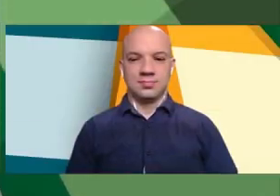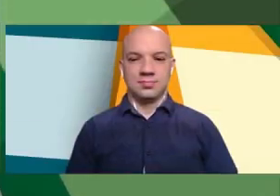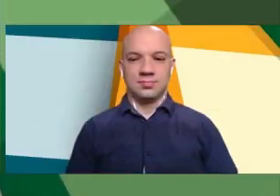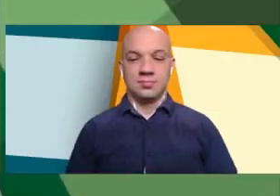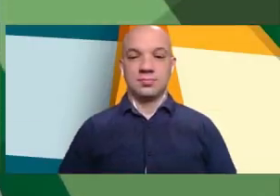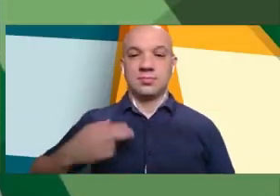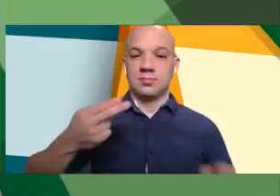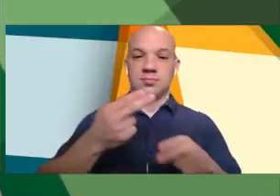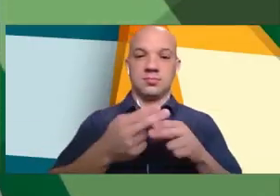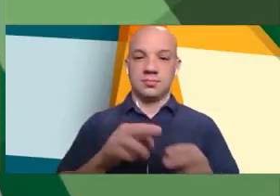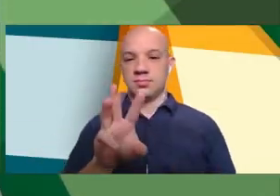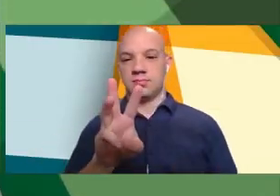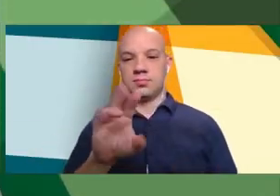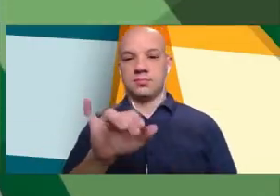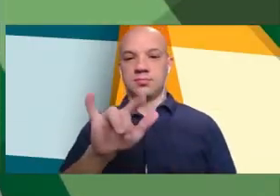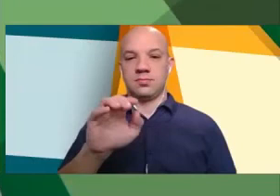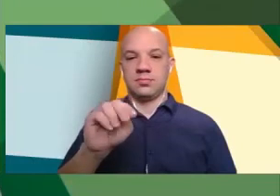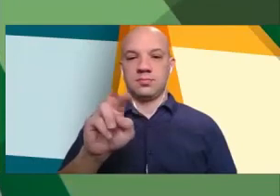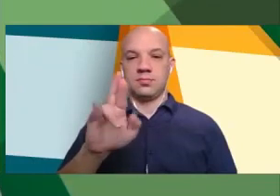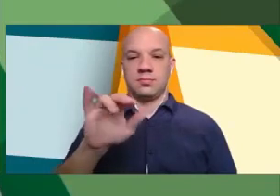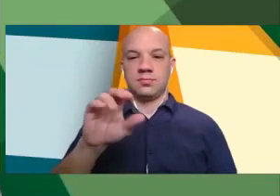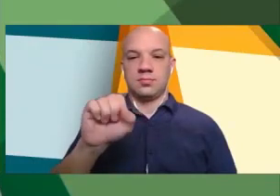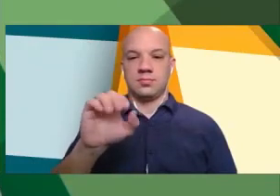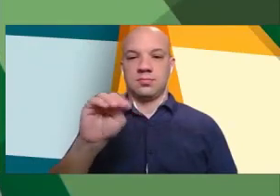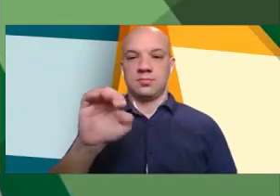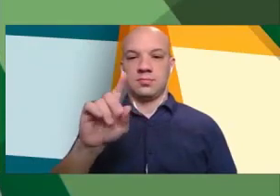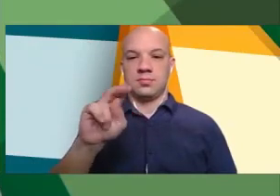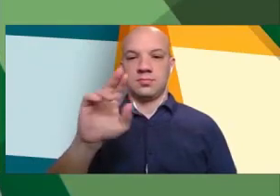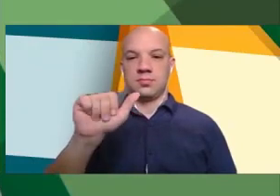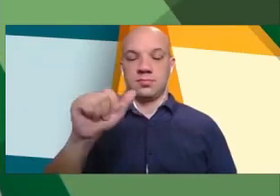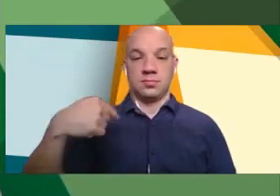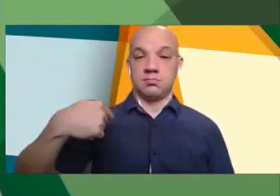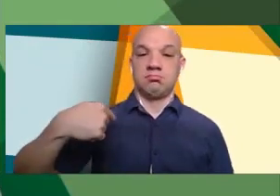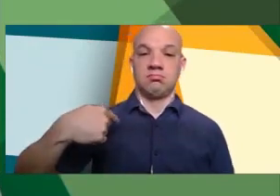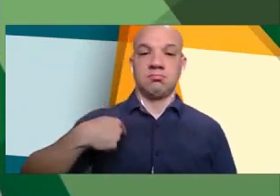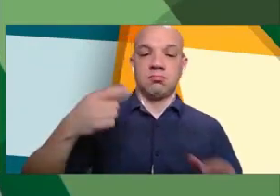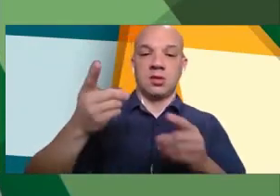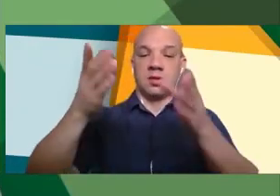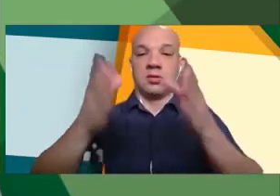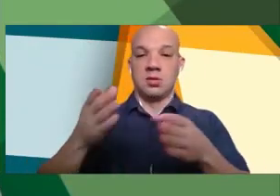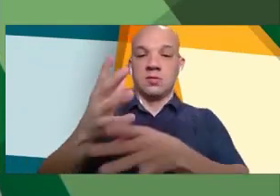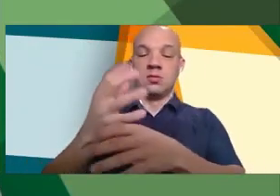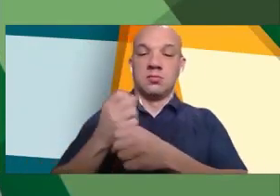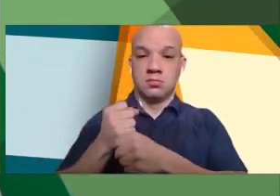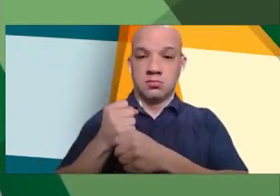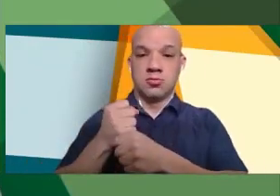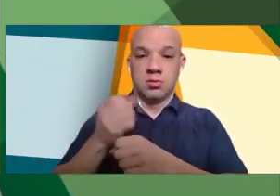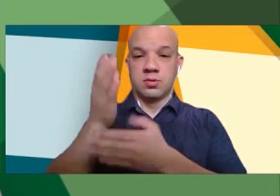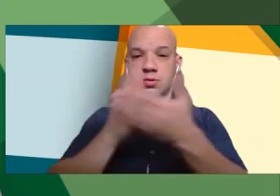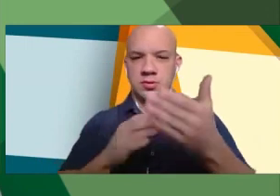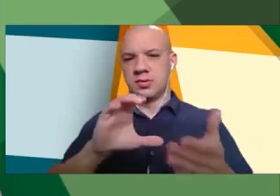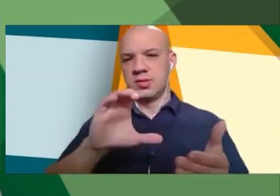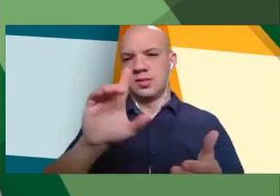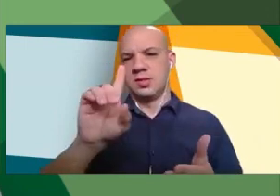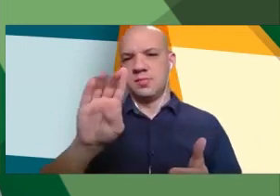My name is William Rios Maldonado. I'm the director for the Procurement Division of the CDBG-DR program,